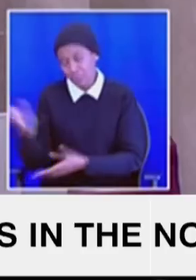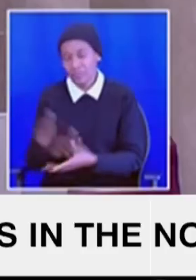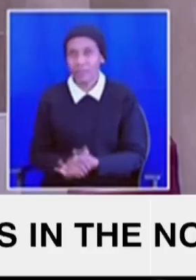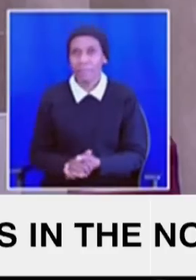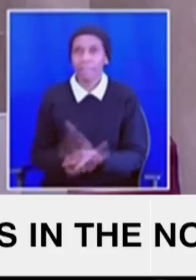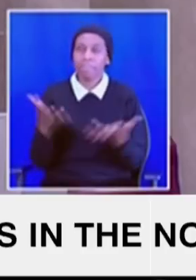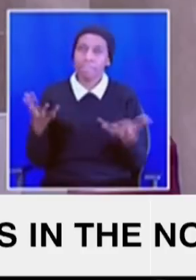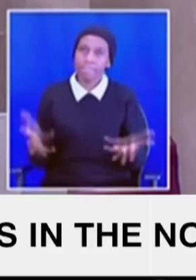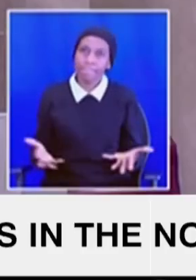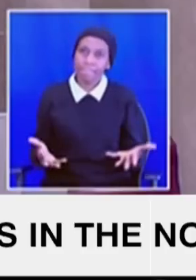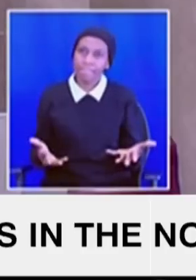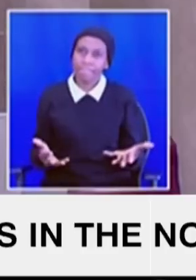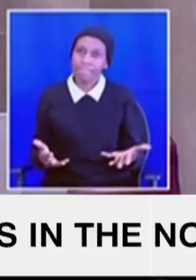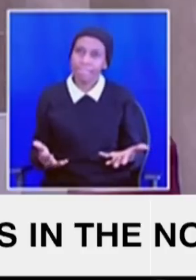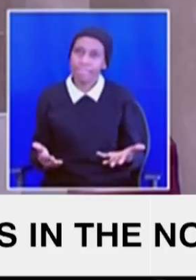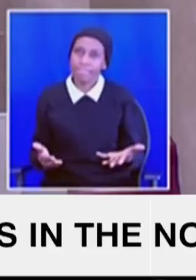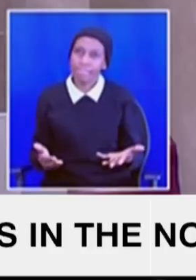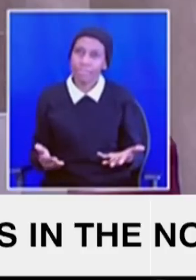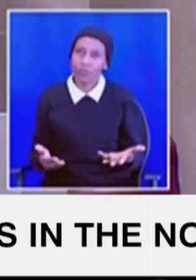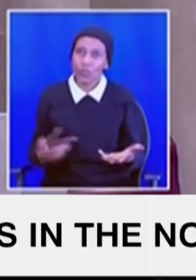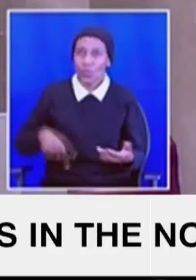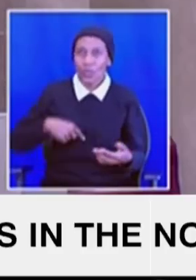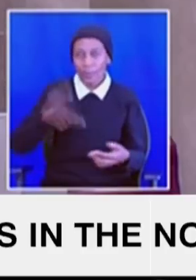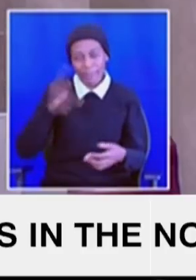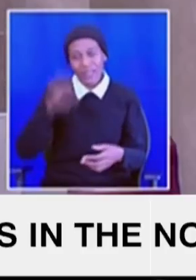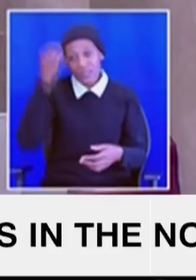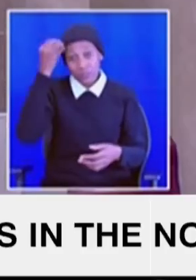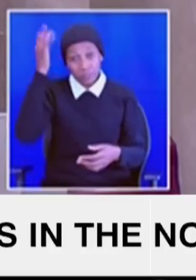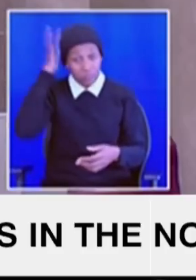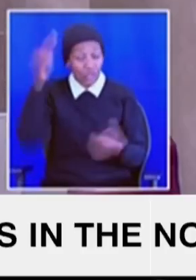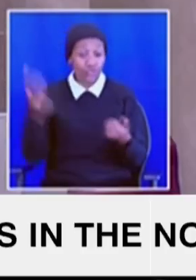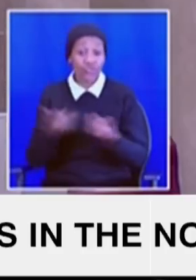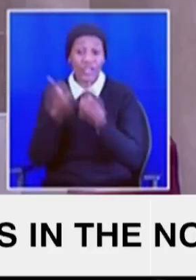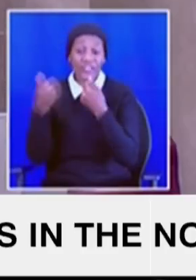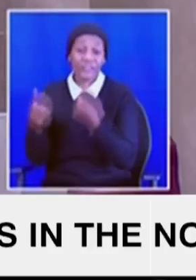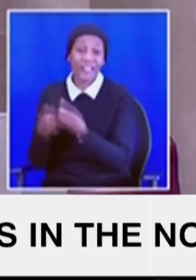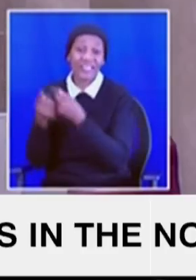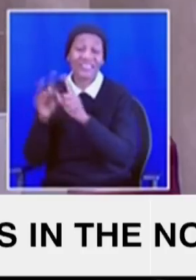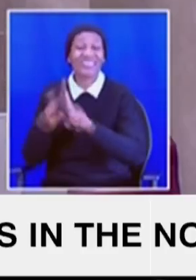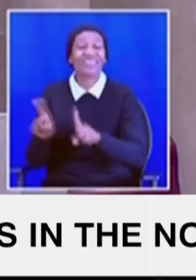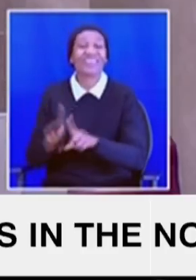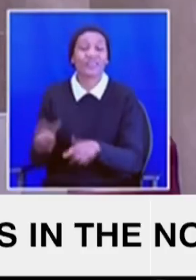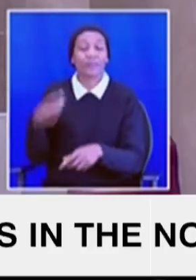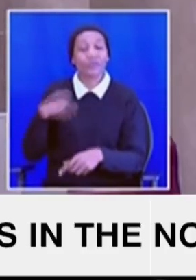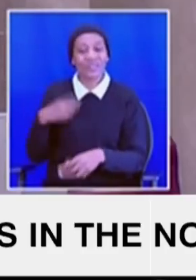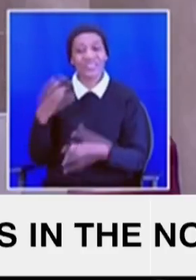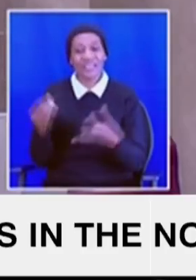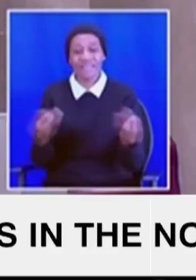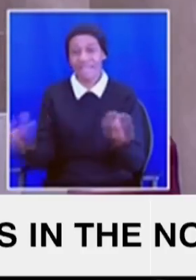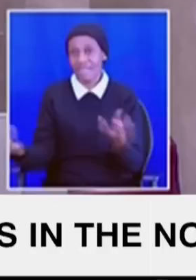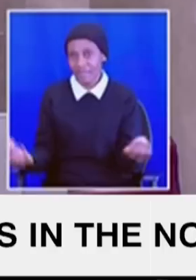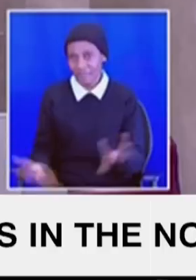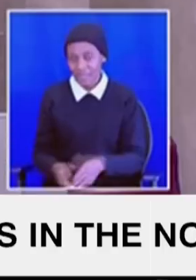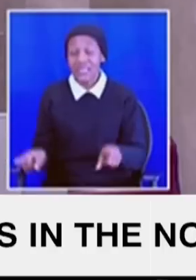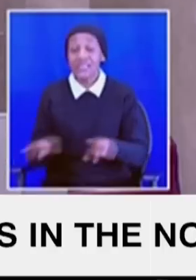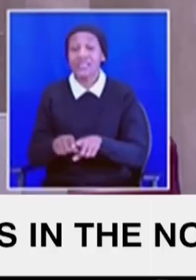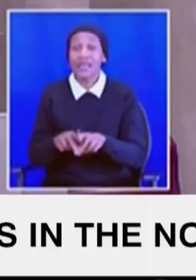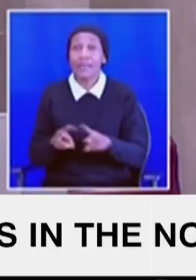that we should take into account the challenges that municipalities are facing. The same way